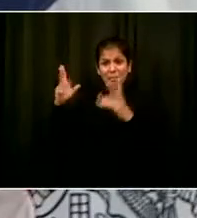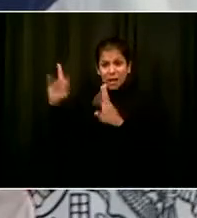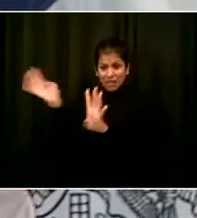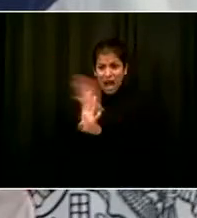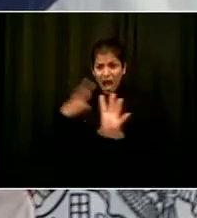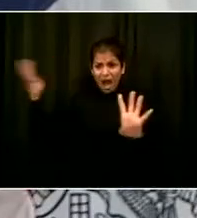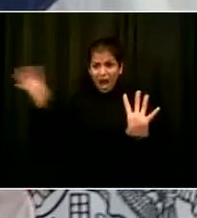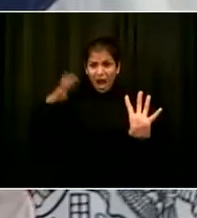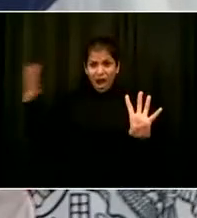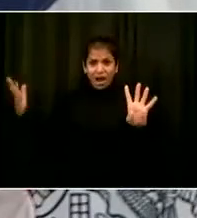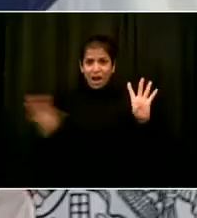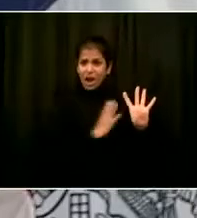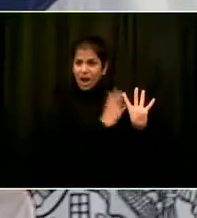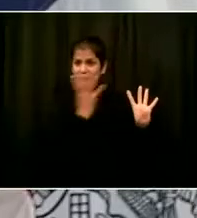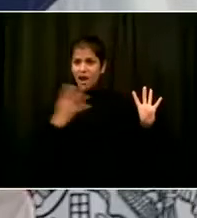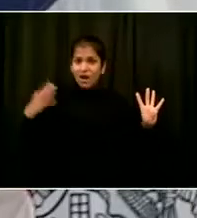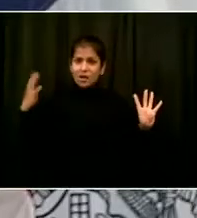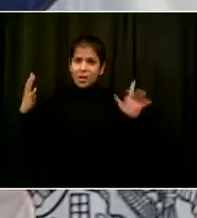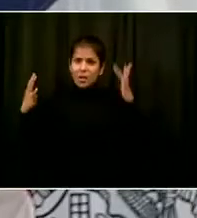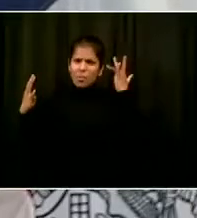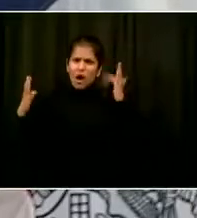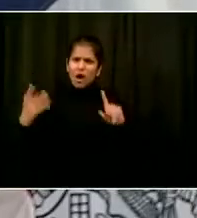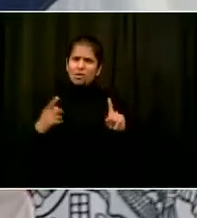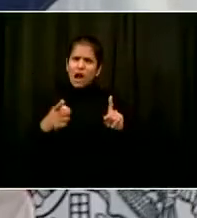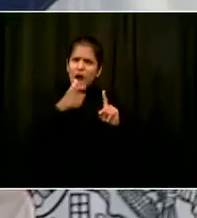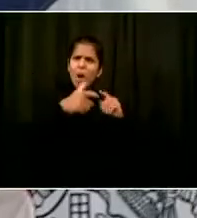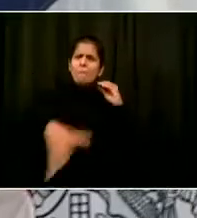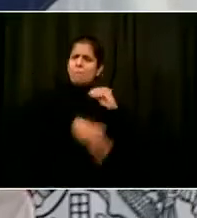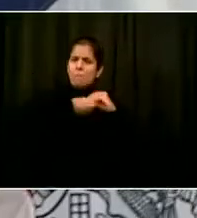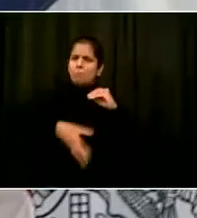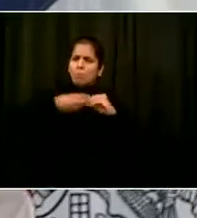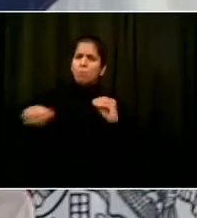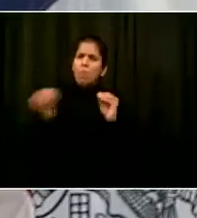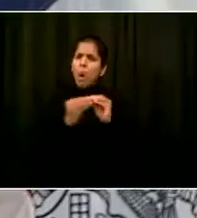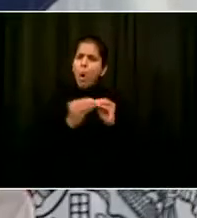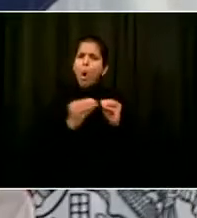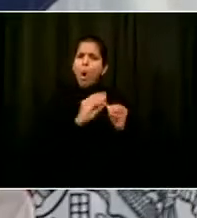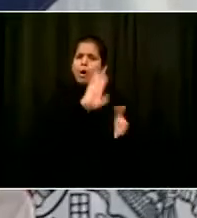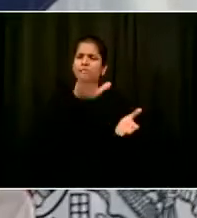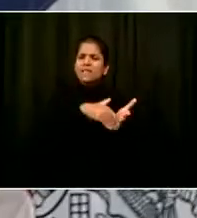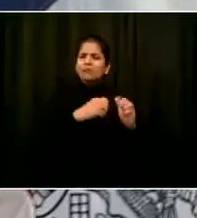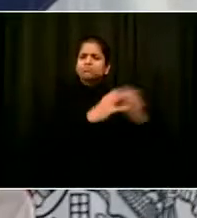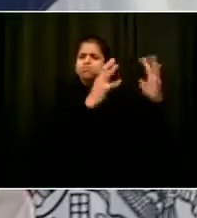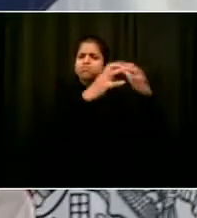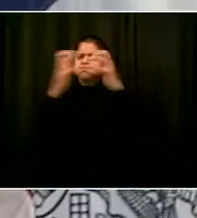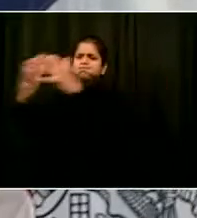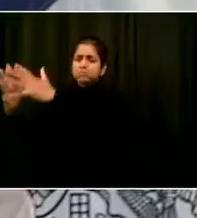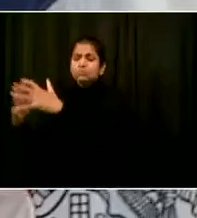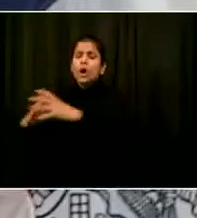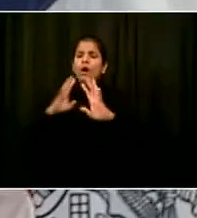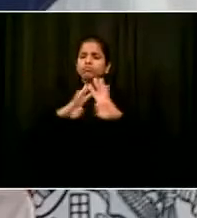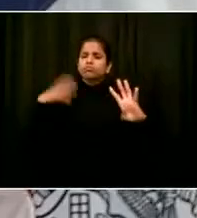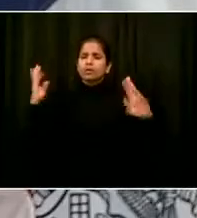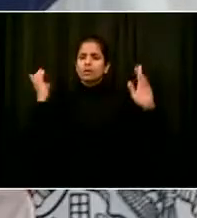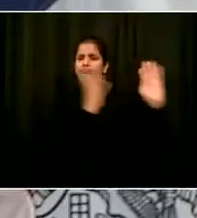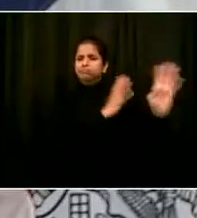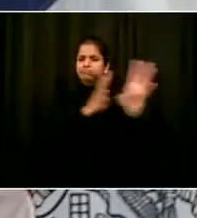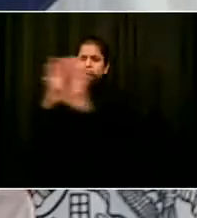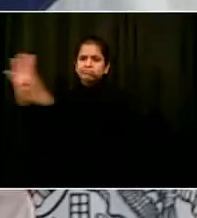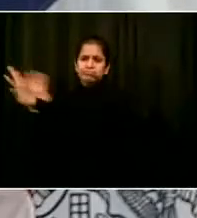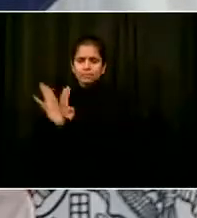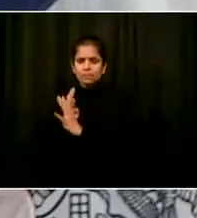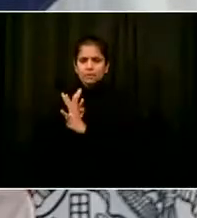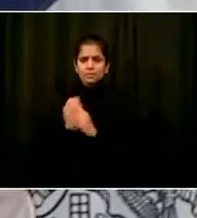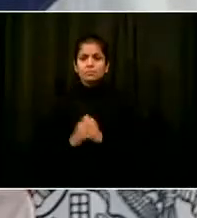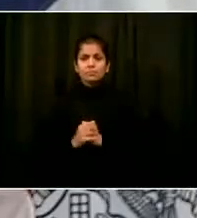the I would say until very recently we saw um we didn't see lines for quite a while then we saw them more at the Urgent Cares than we